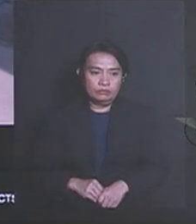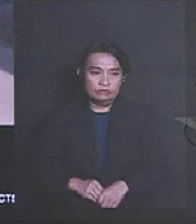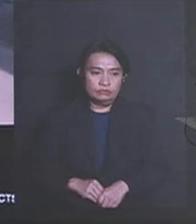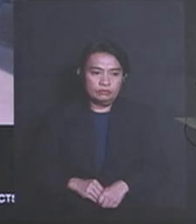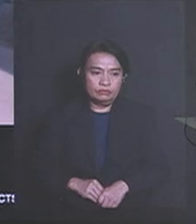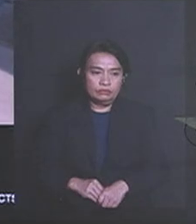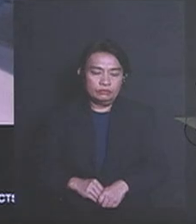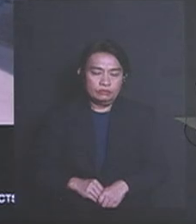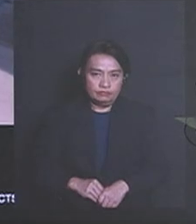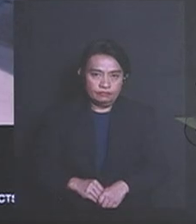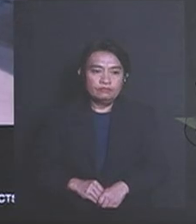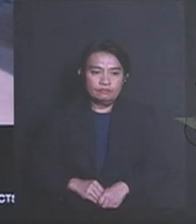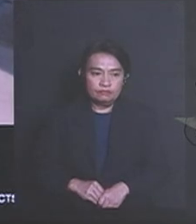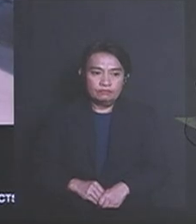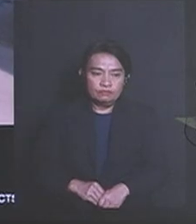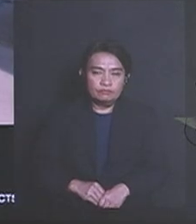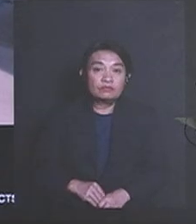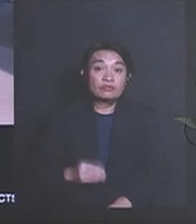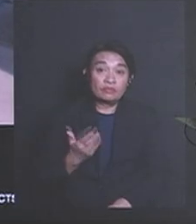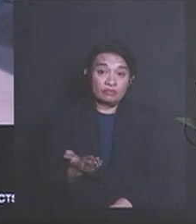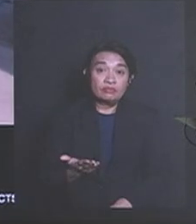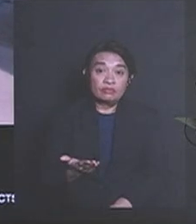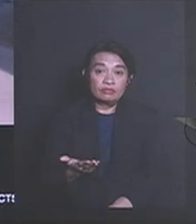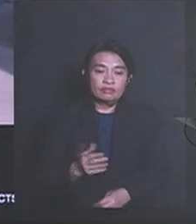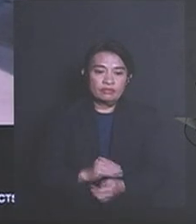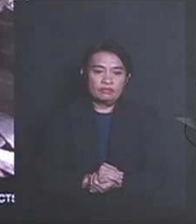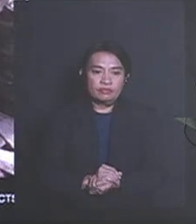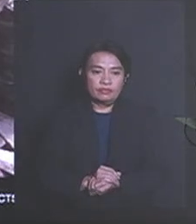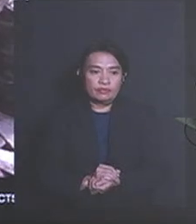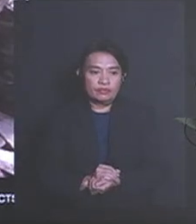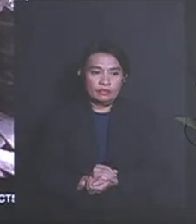And this is the nearest size in the program.